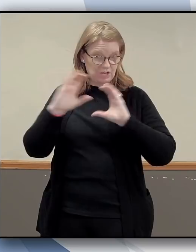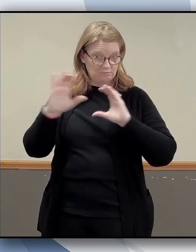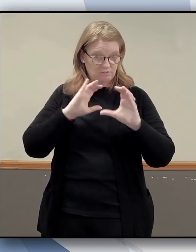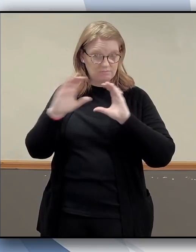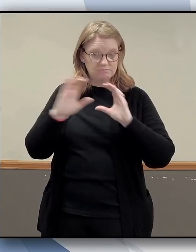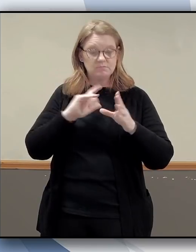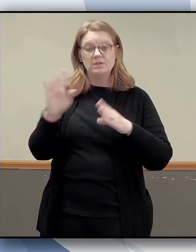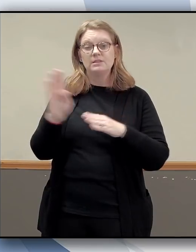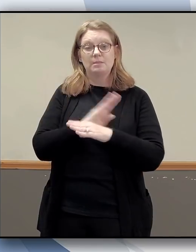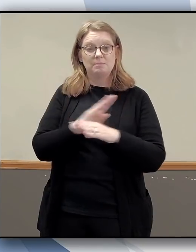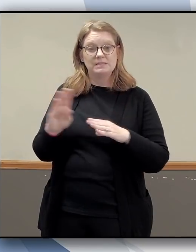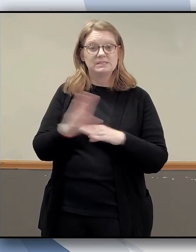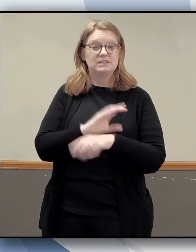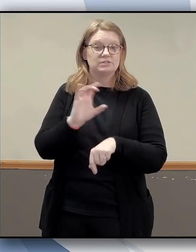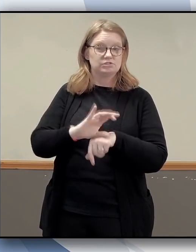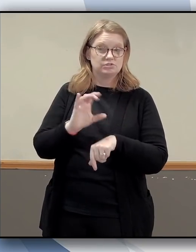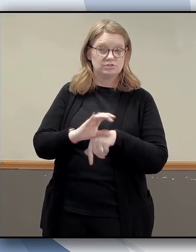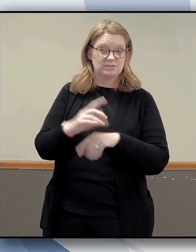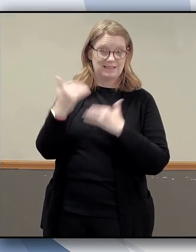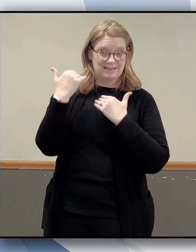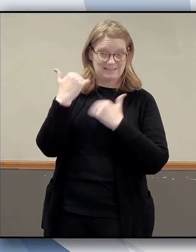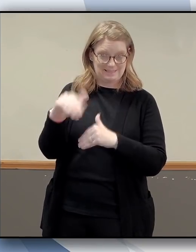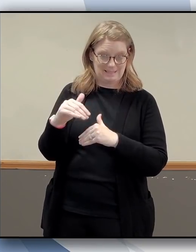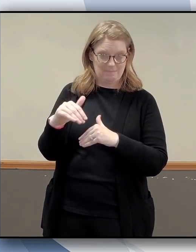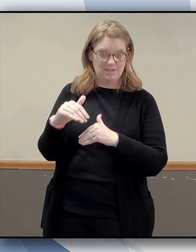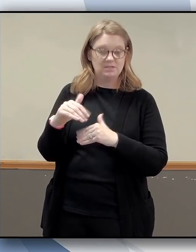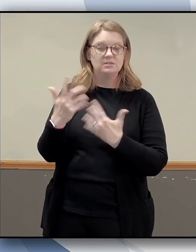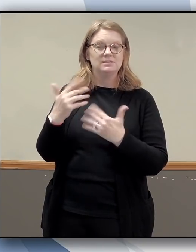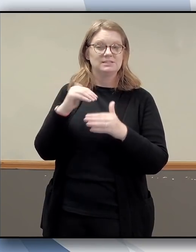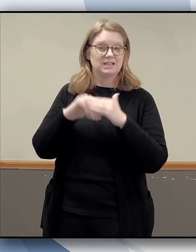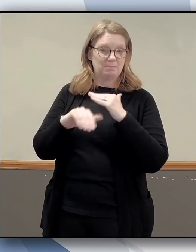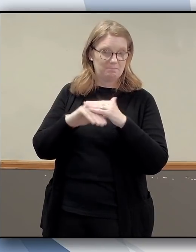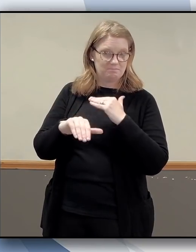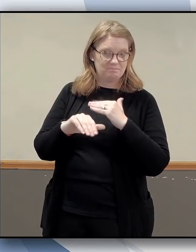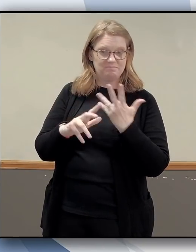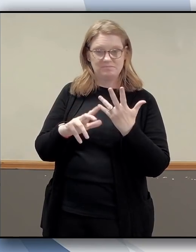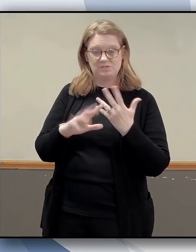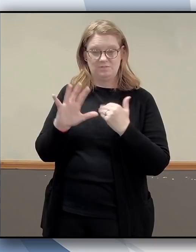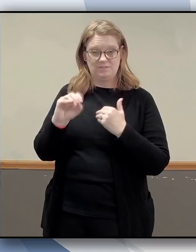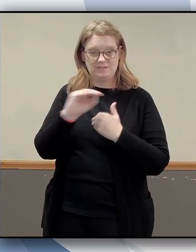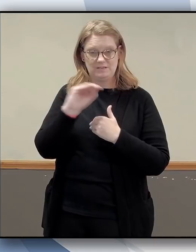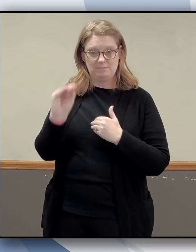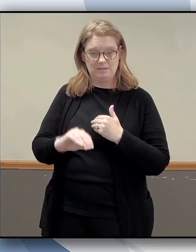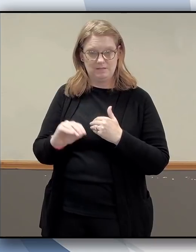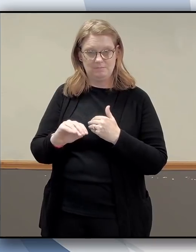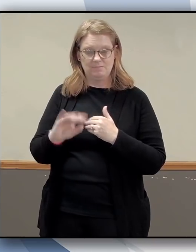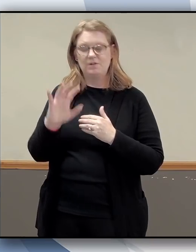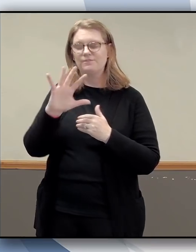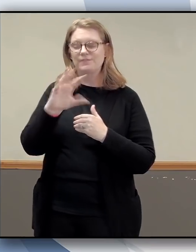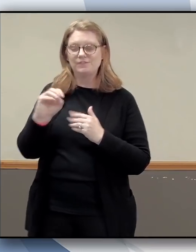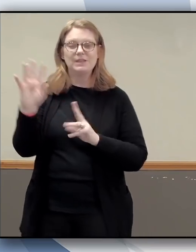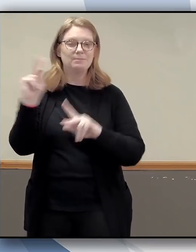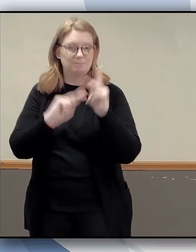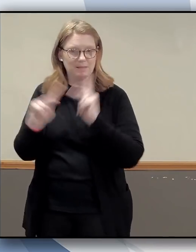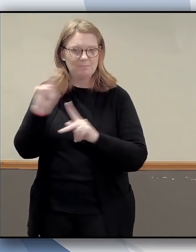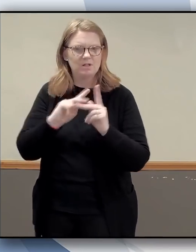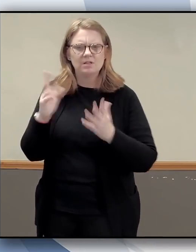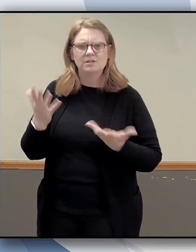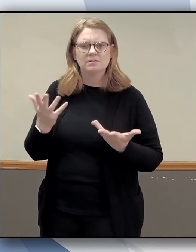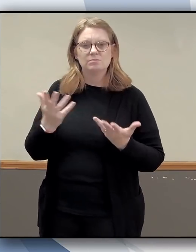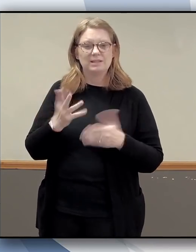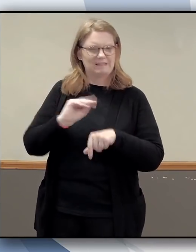that now have to limit capacity to 50 people? What advice are you offering? Well, the advice I would offer to